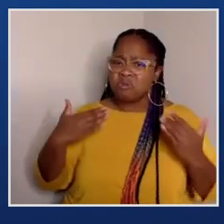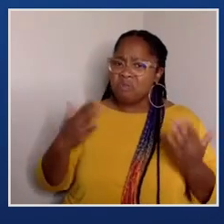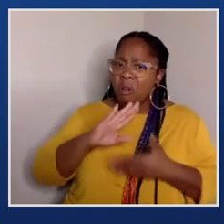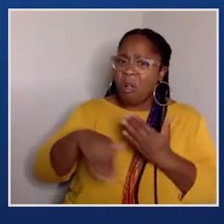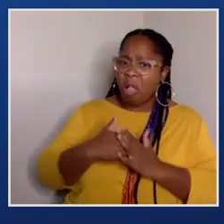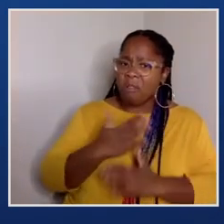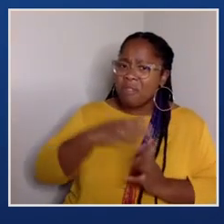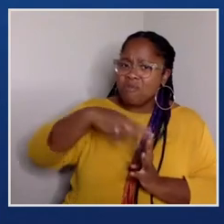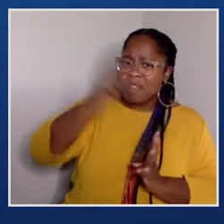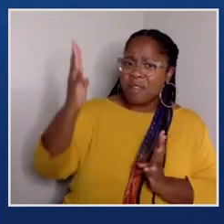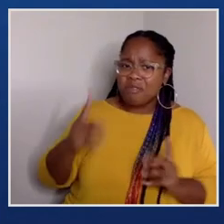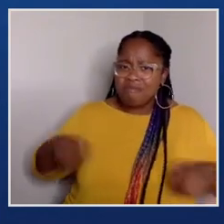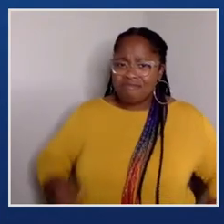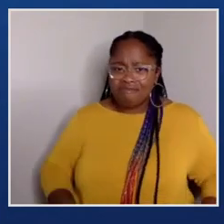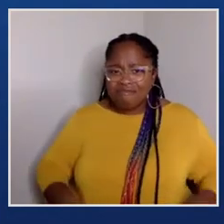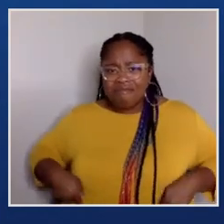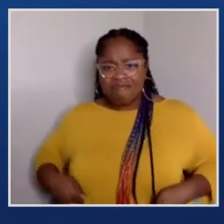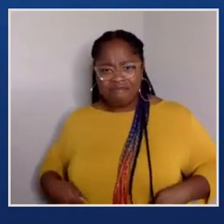rainbow.